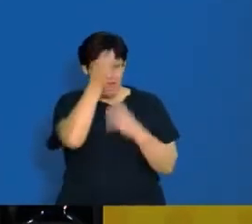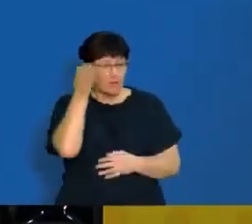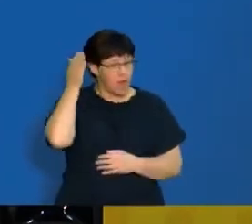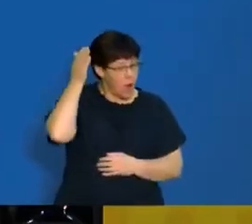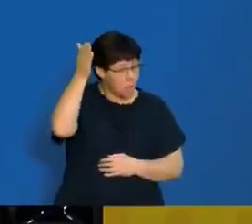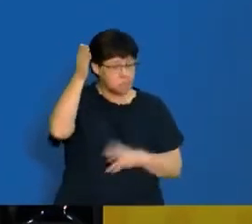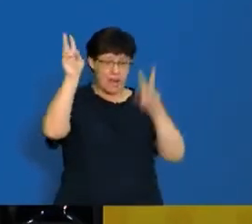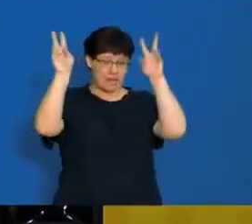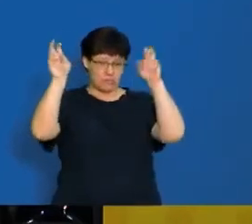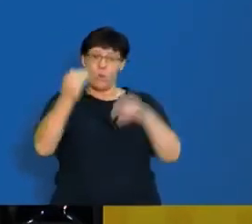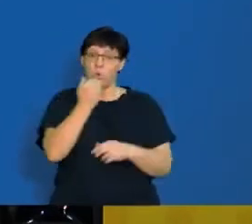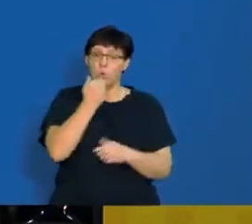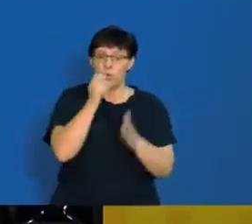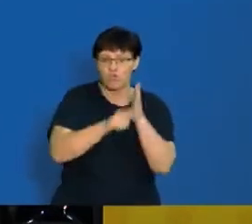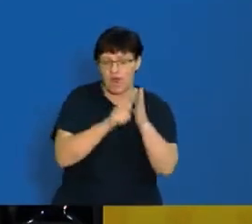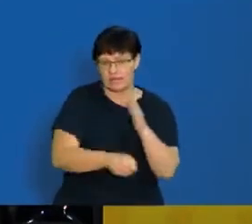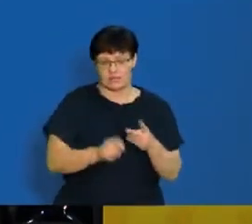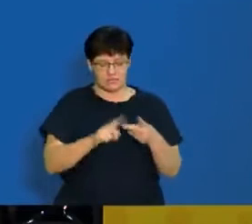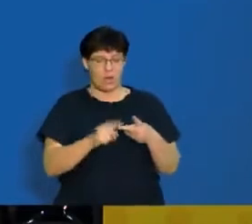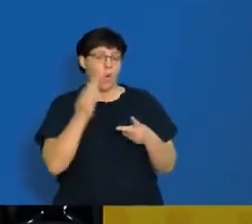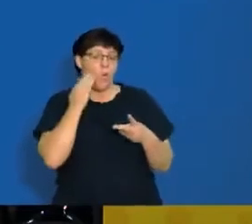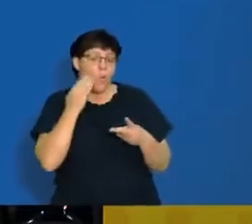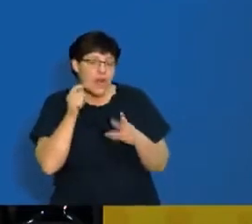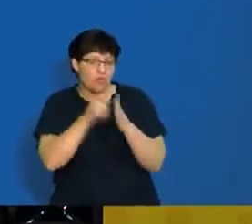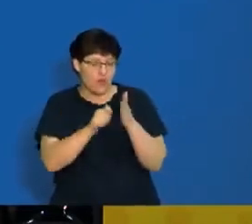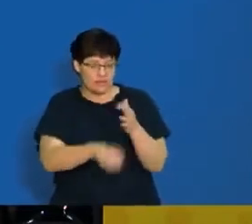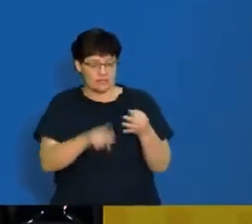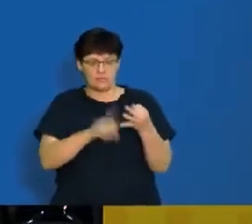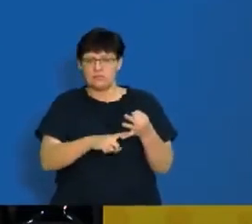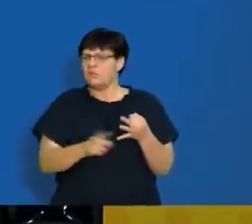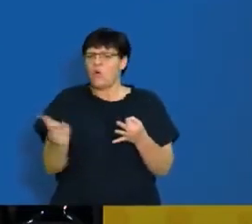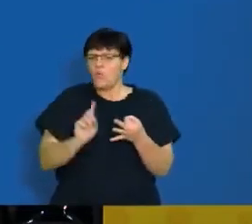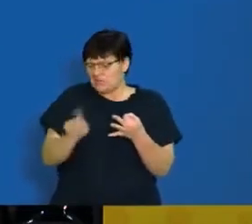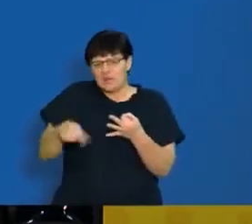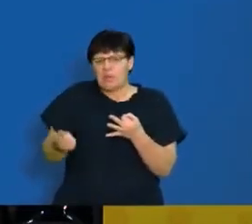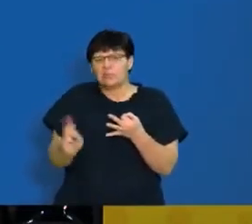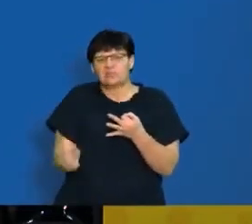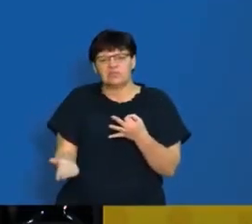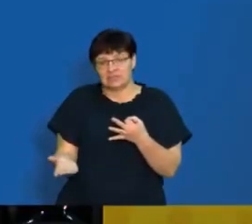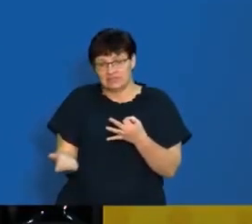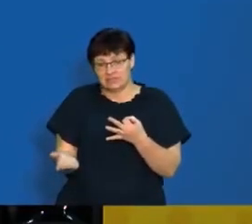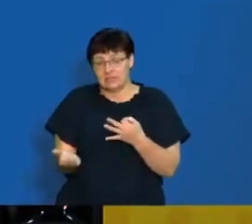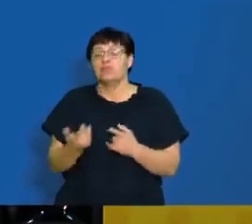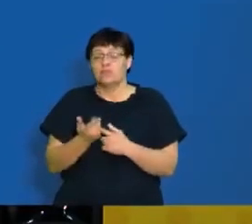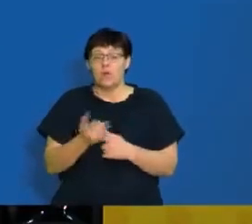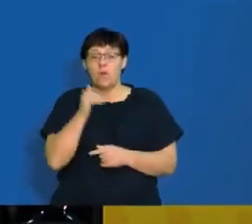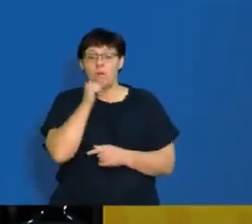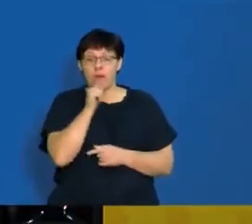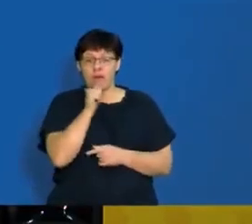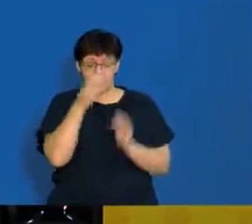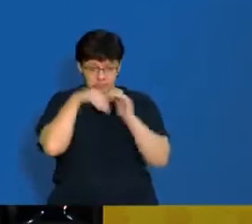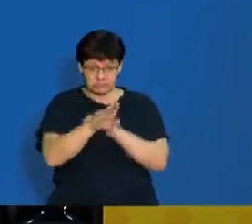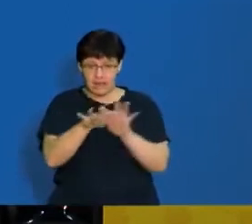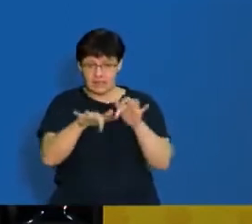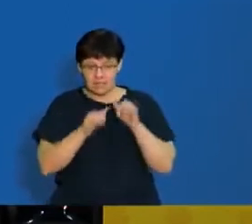about who wrote the source, when it was written, and what the source is about. So please, when you get into the exam,